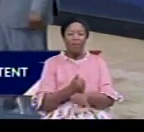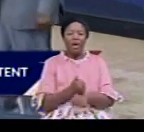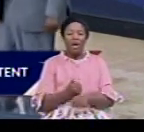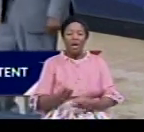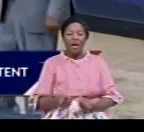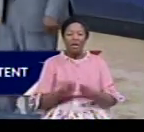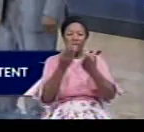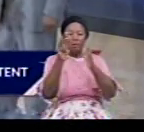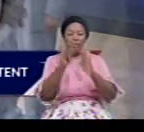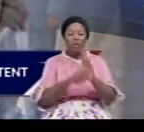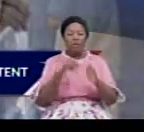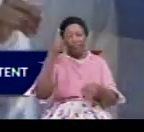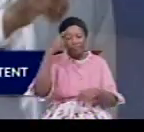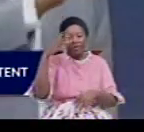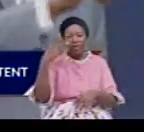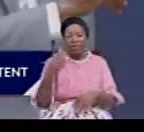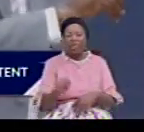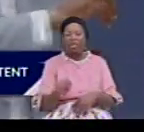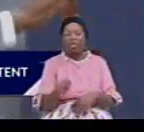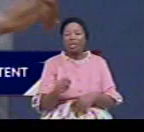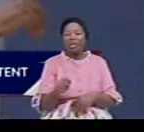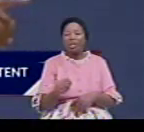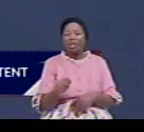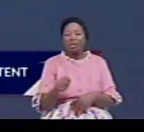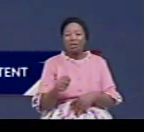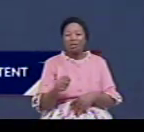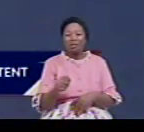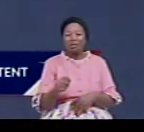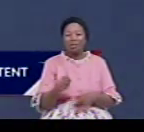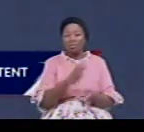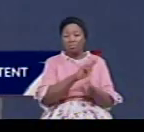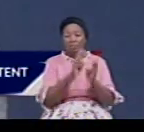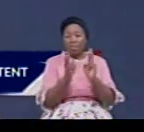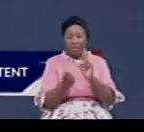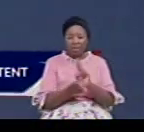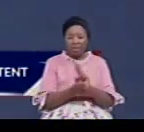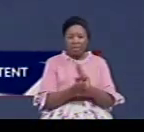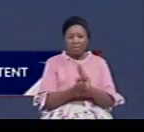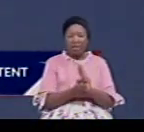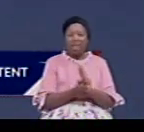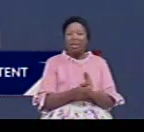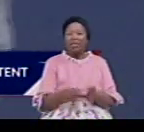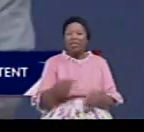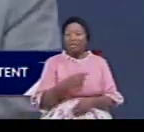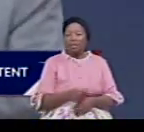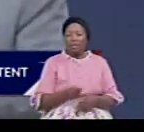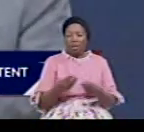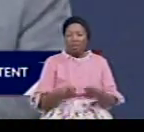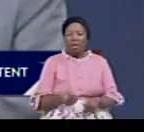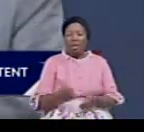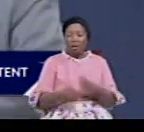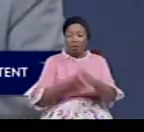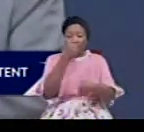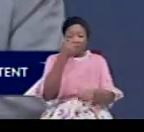the penitent. The confirmed atonement for the penitent. It tells us in John